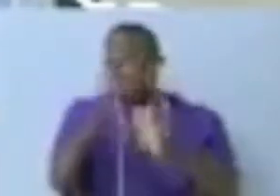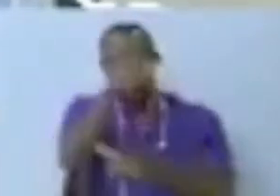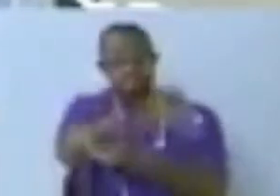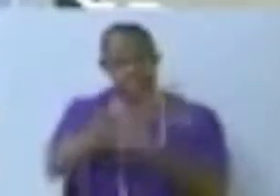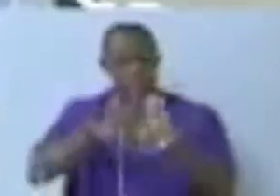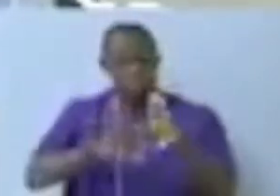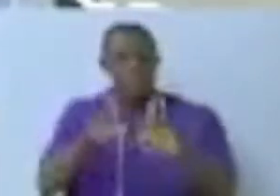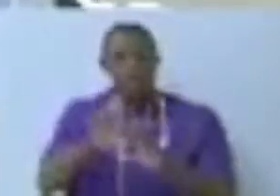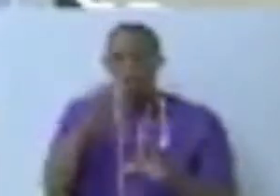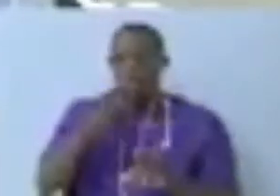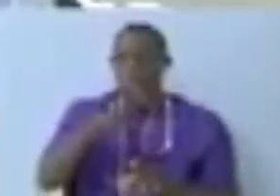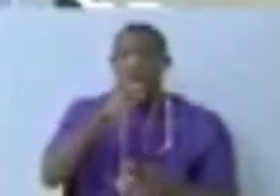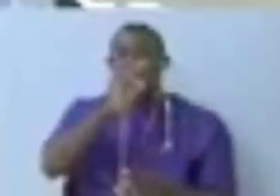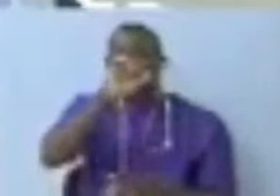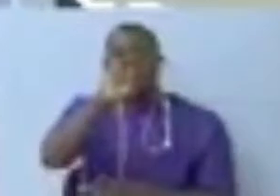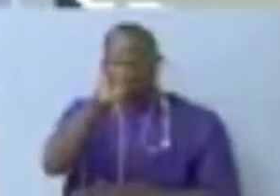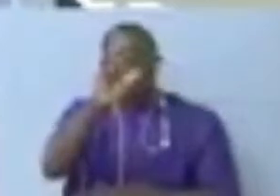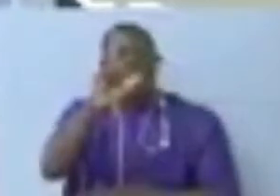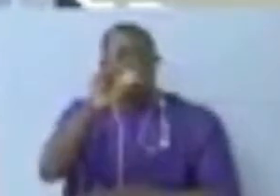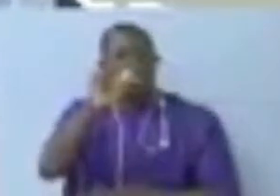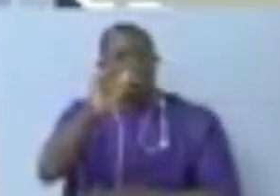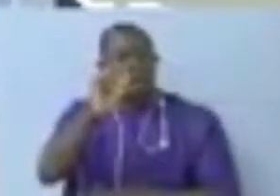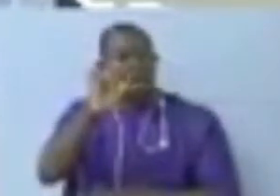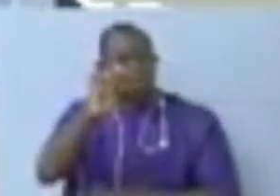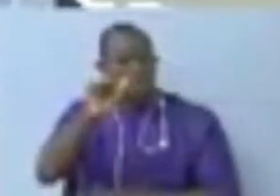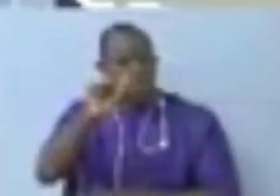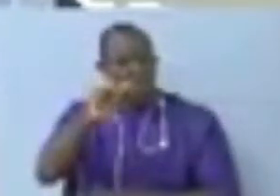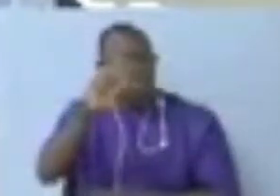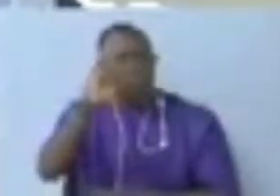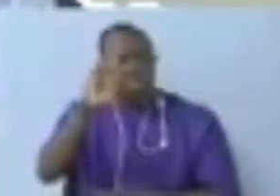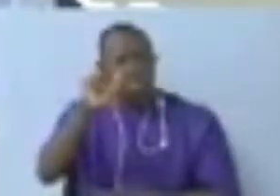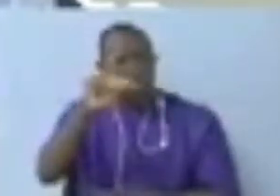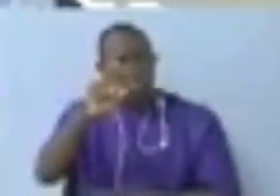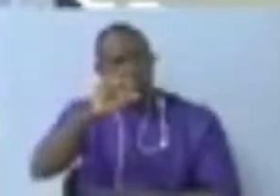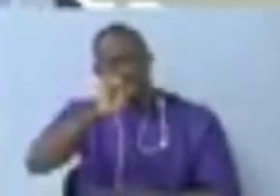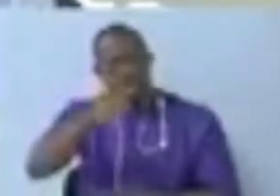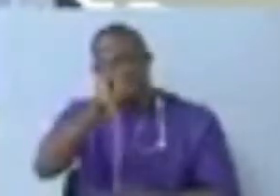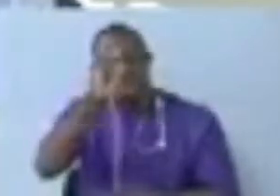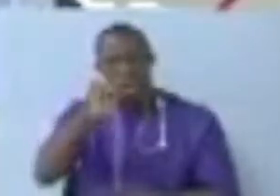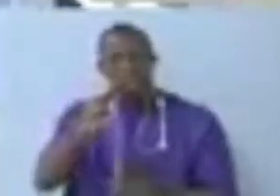people like Suleiman Baji, Usman Sonko, former interior minister,